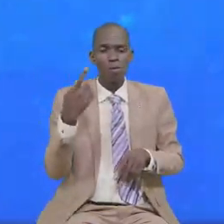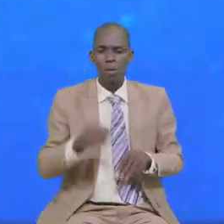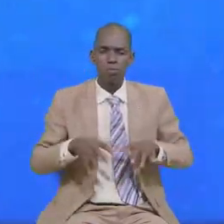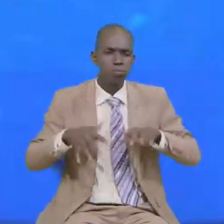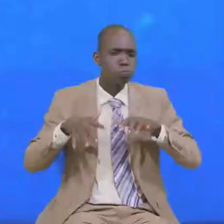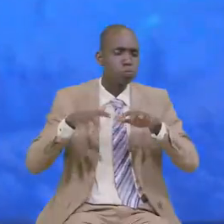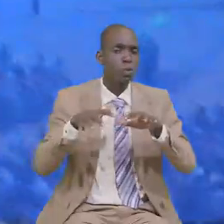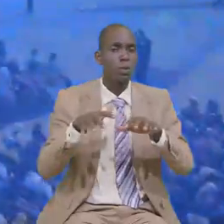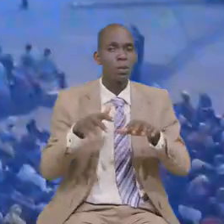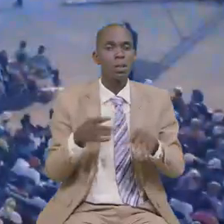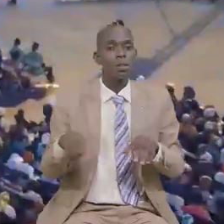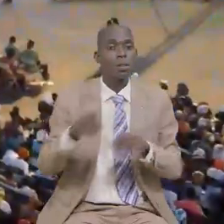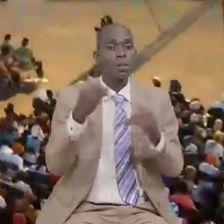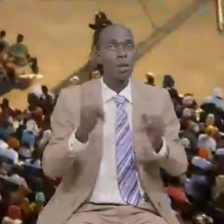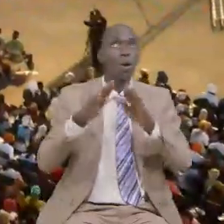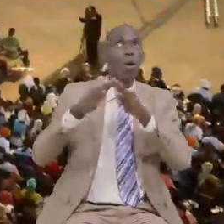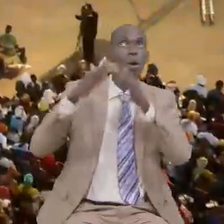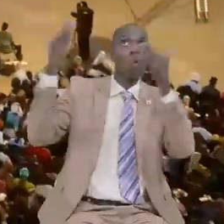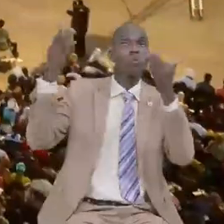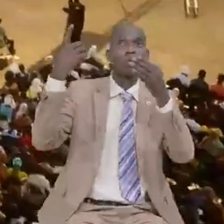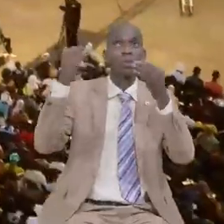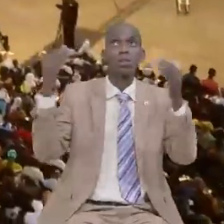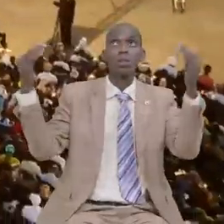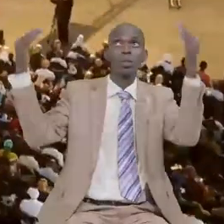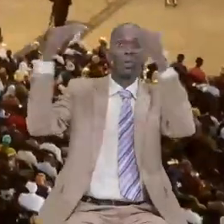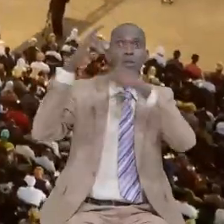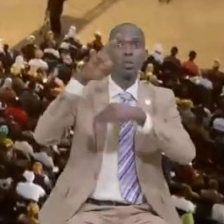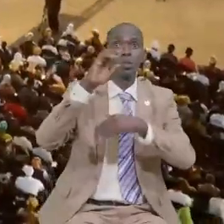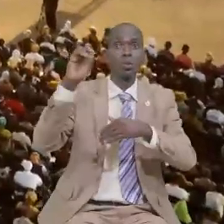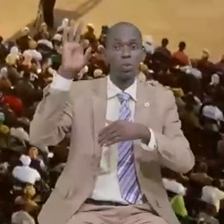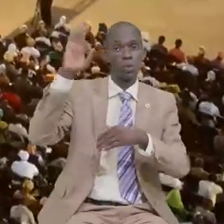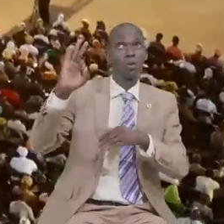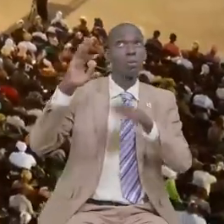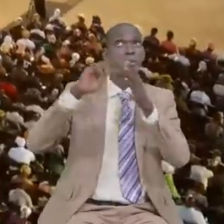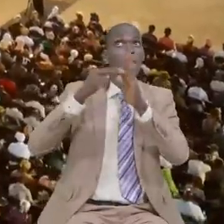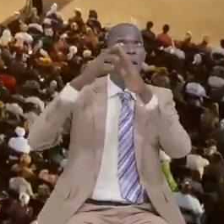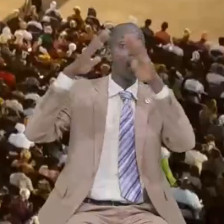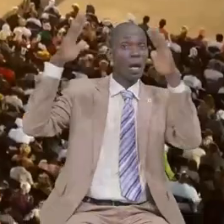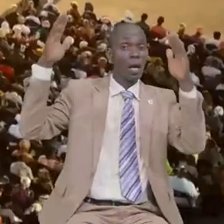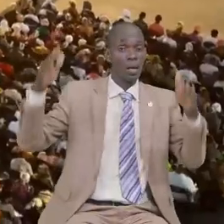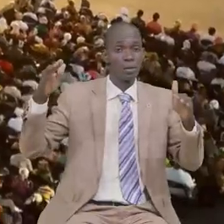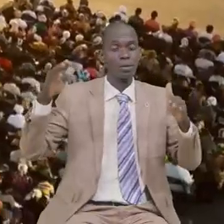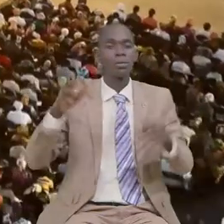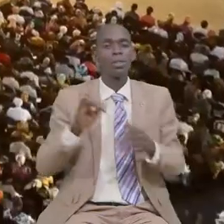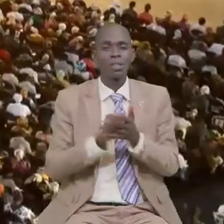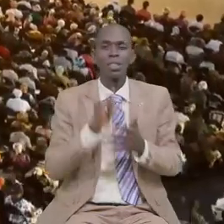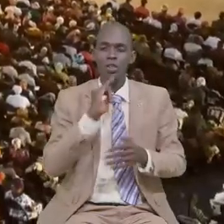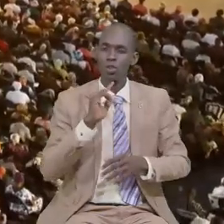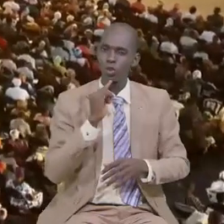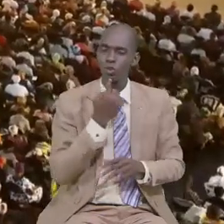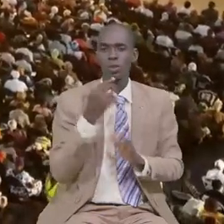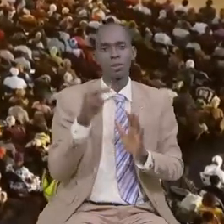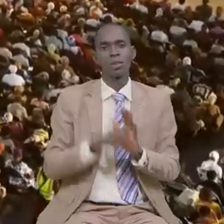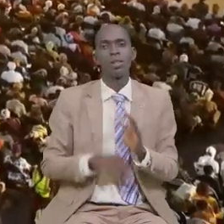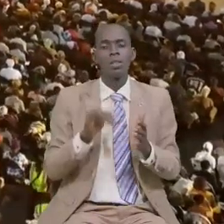they uncovered the roof. That's being honest. That's being honest. That's saying today,